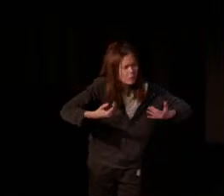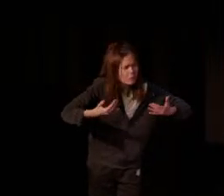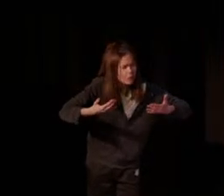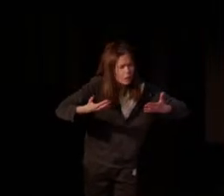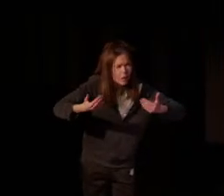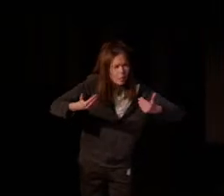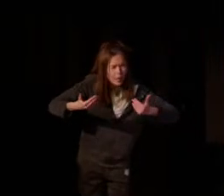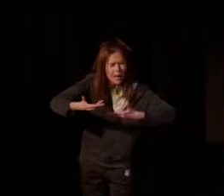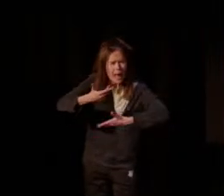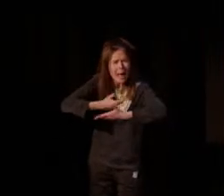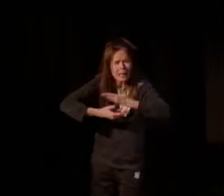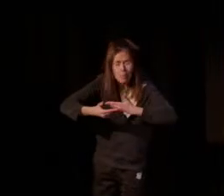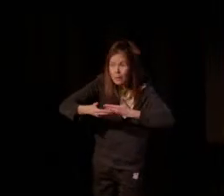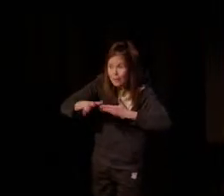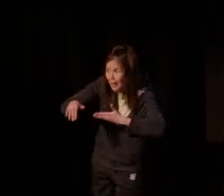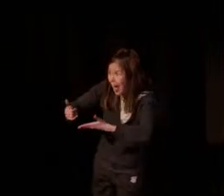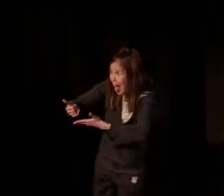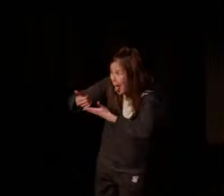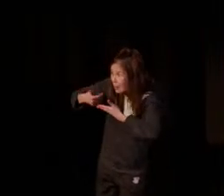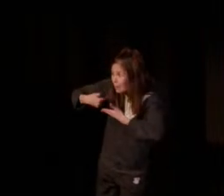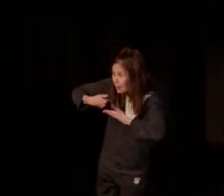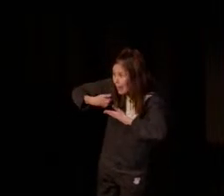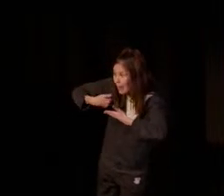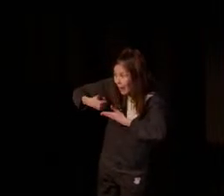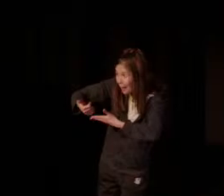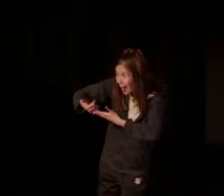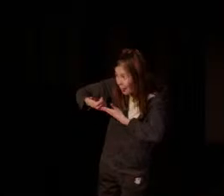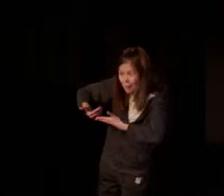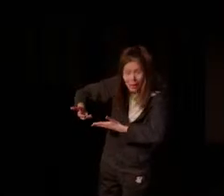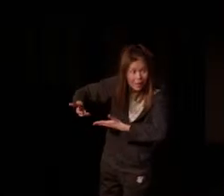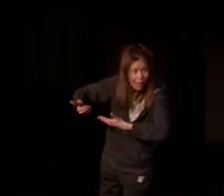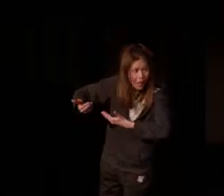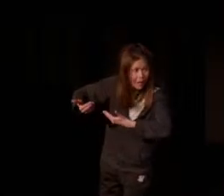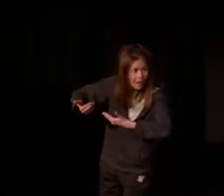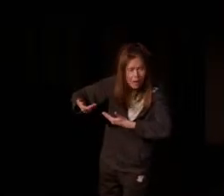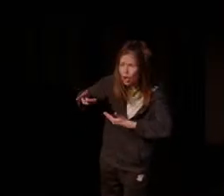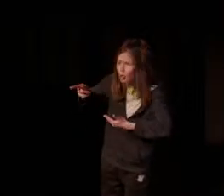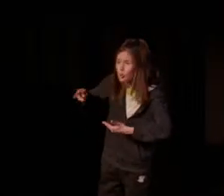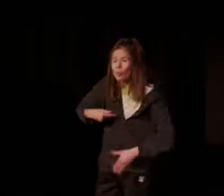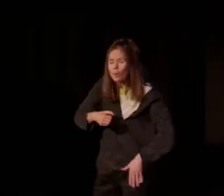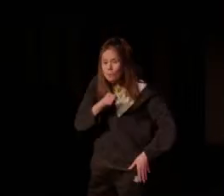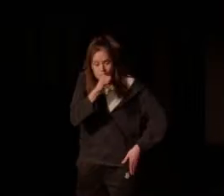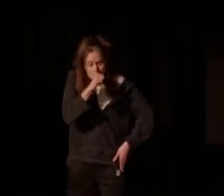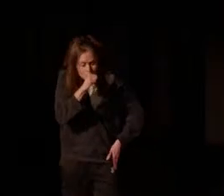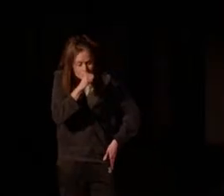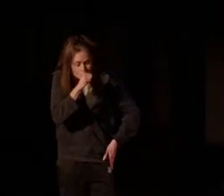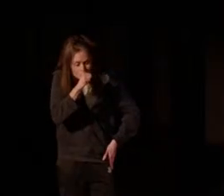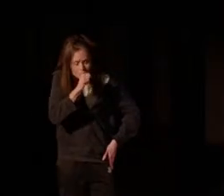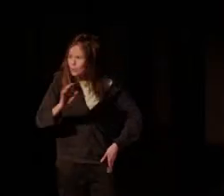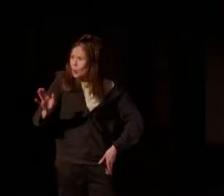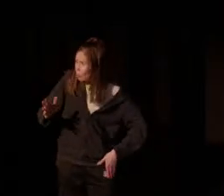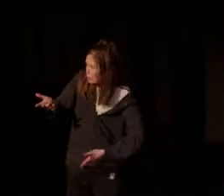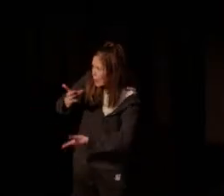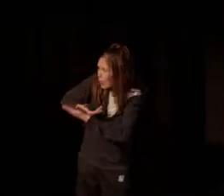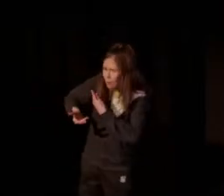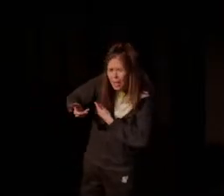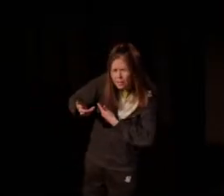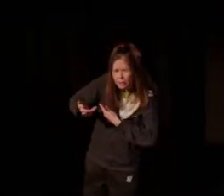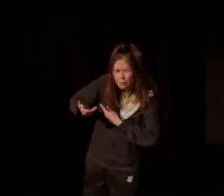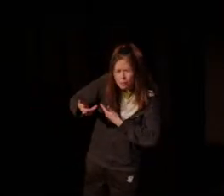befit my knowledge thereof to be informed, imprison it not in ignorant concealment.